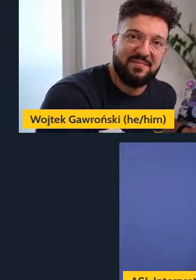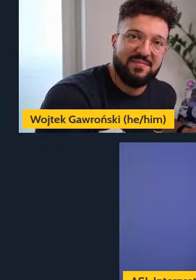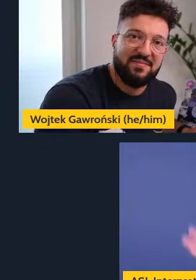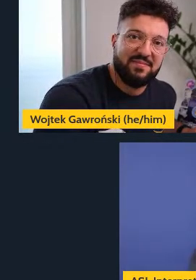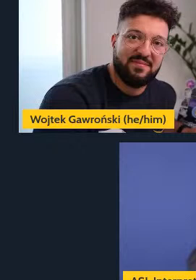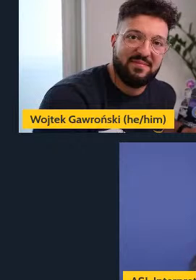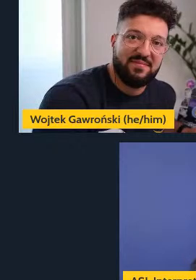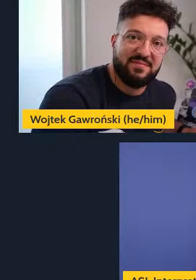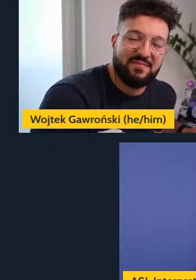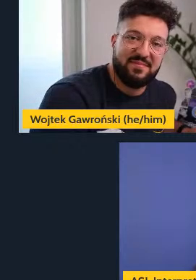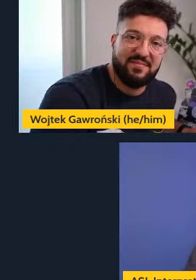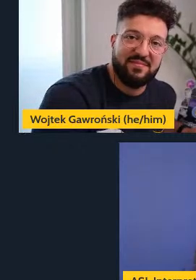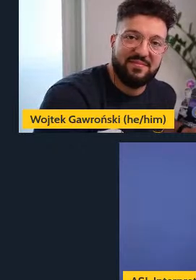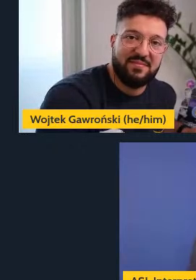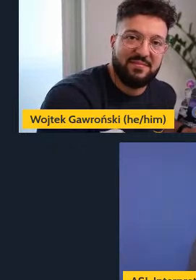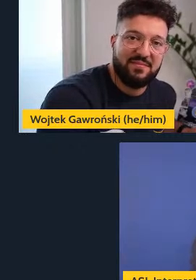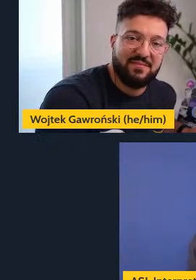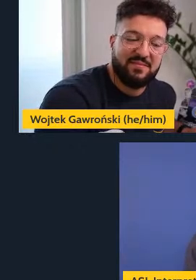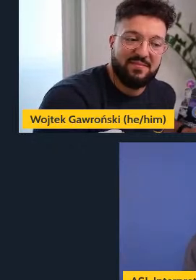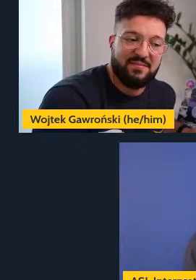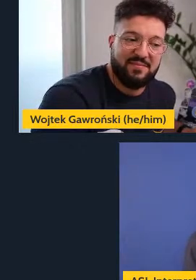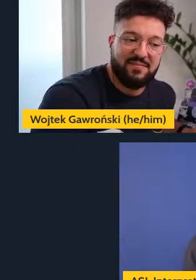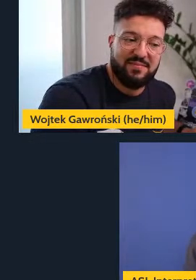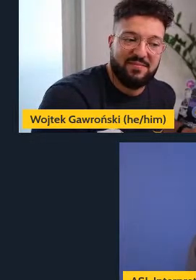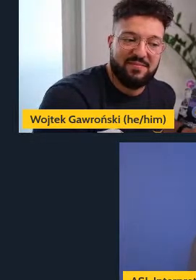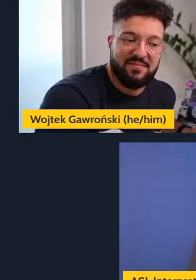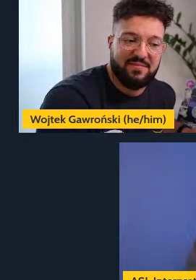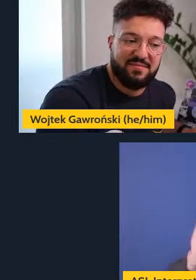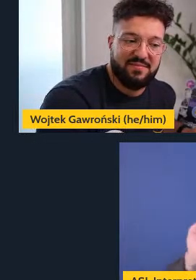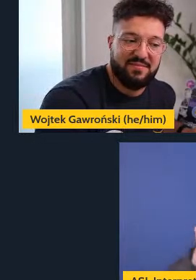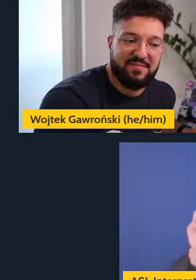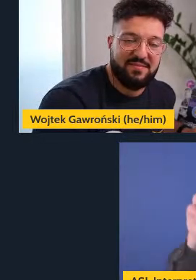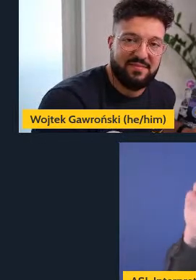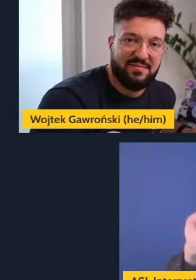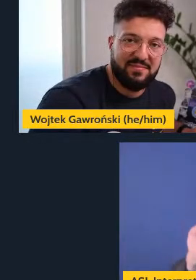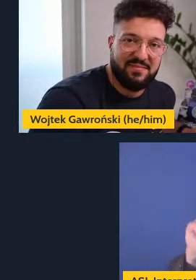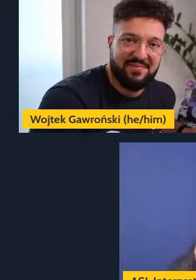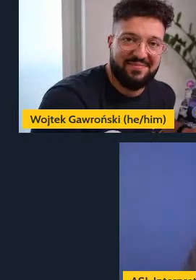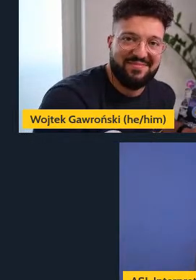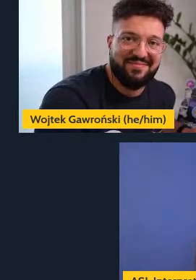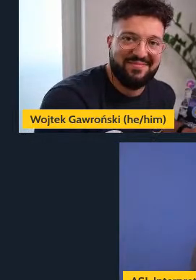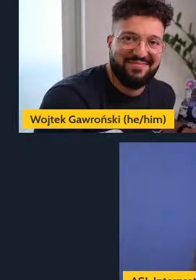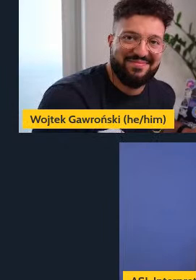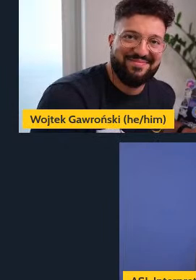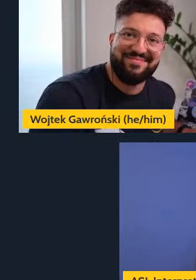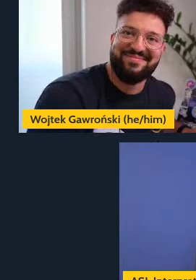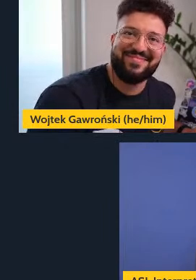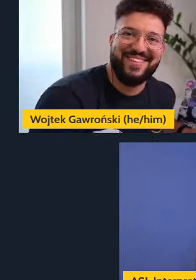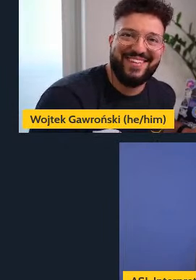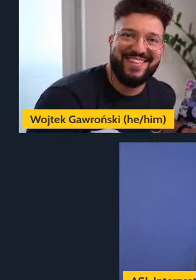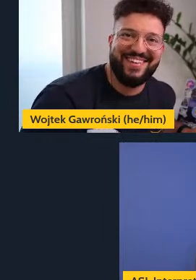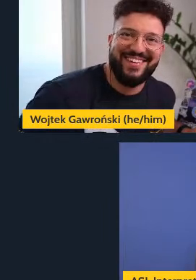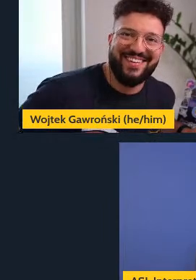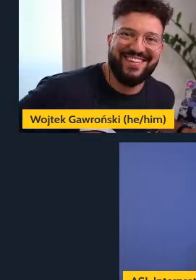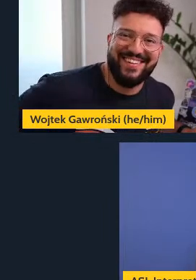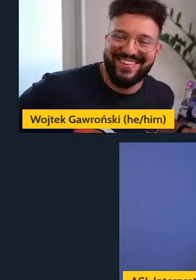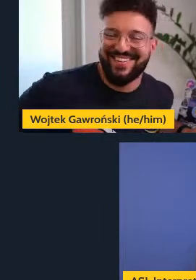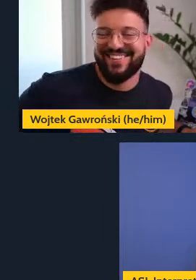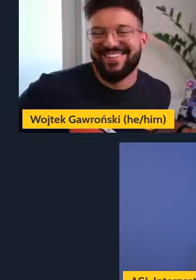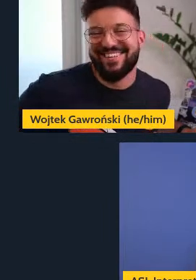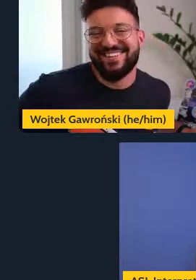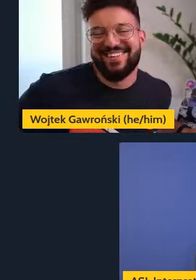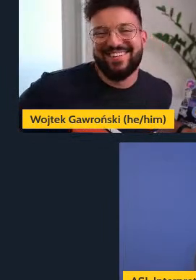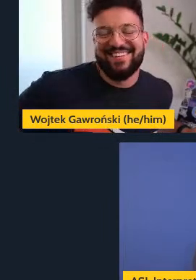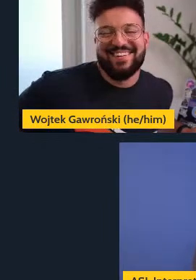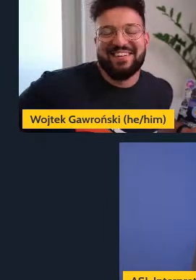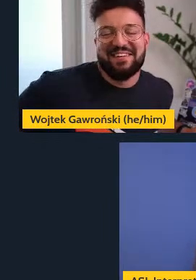thing that you use? We'll start with Andra. We'll go in alphabetical order. We'll go with Andra and then Wojtek. Yeah,